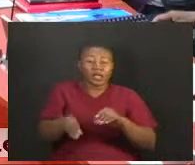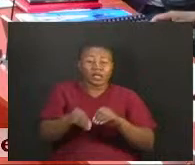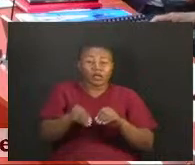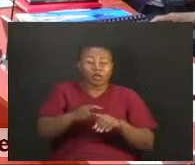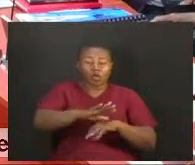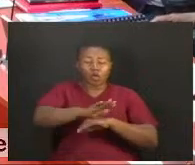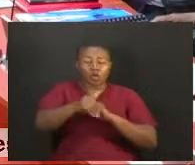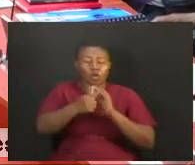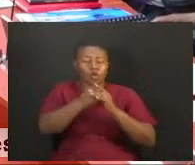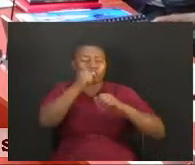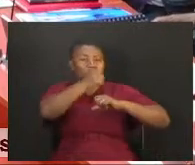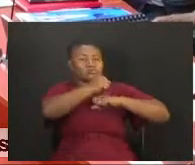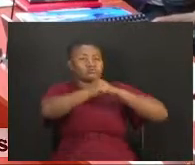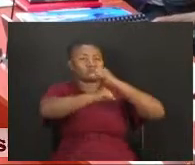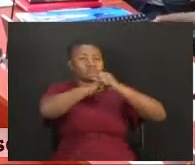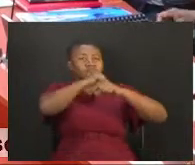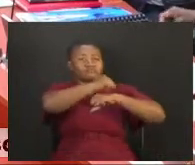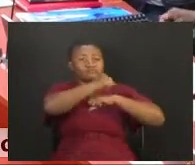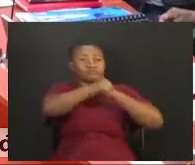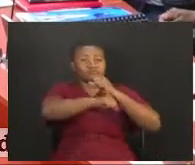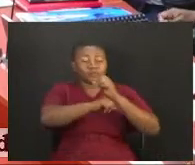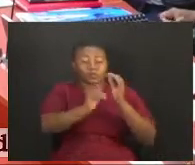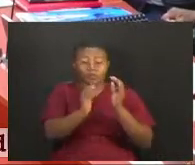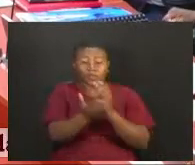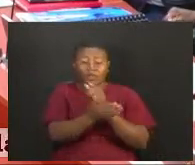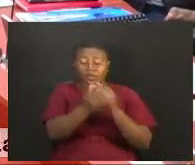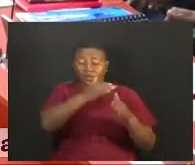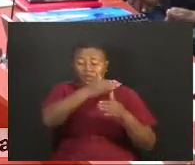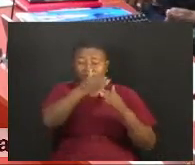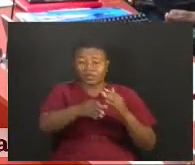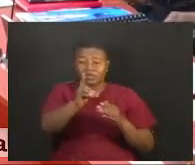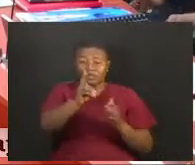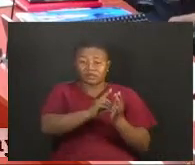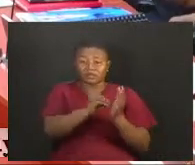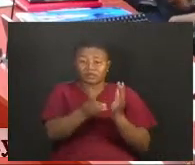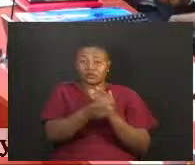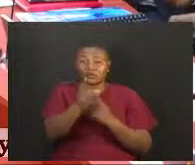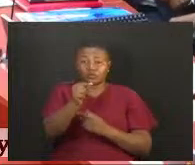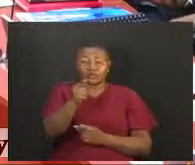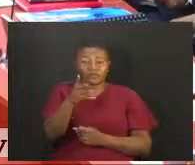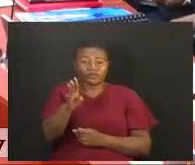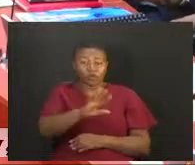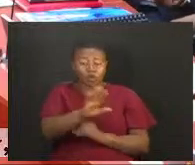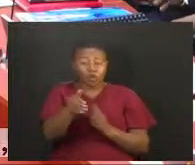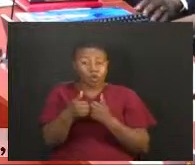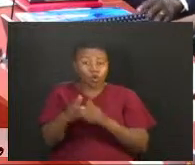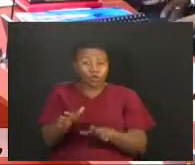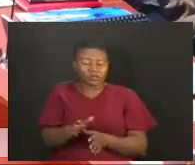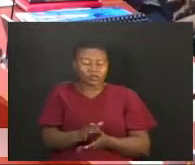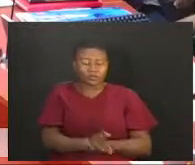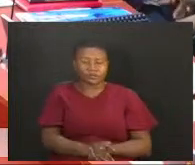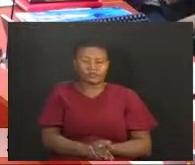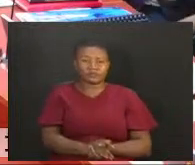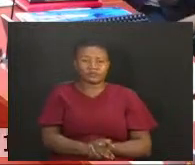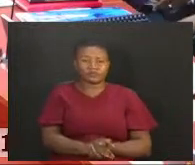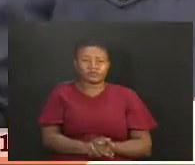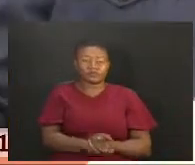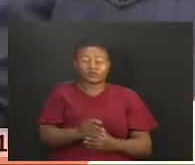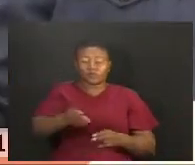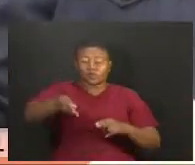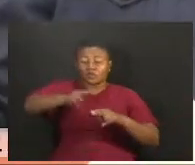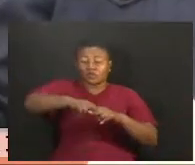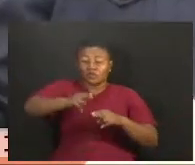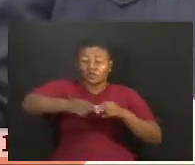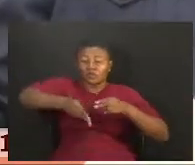structural benchmarks due by end December 2024 are also missed. So, Speaker, inflation worsened in the